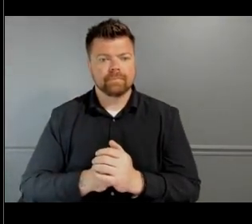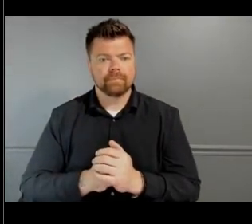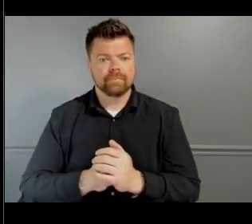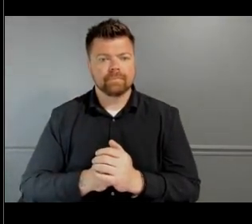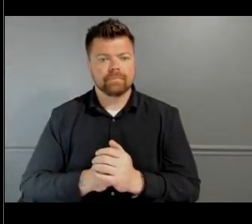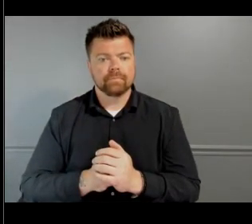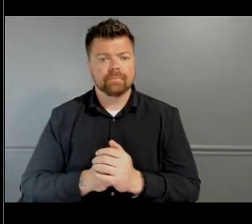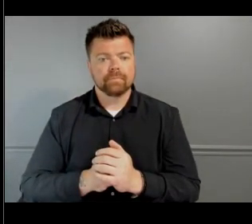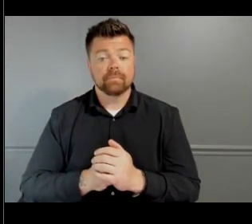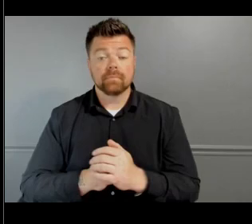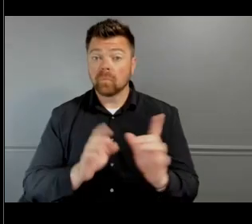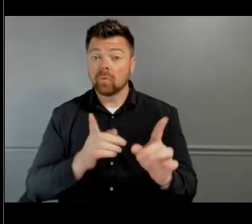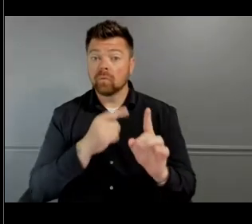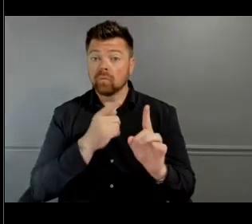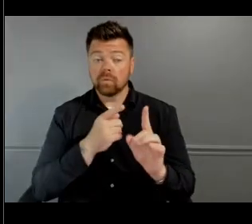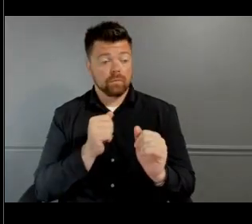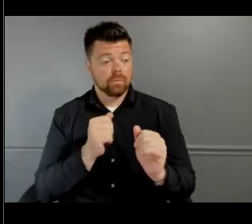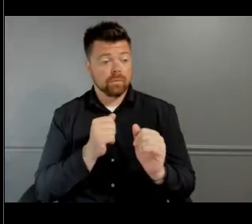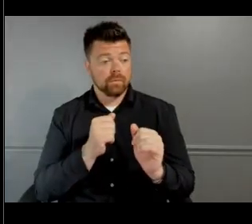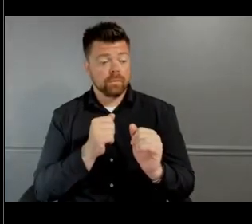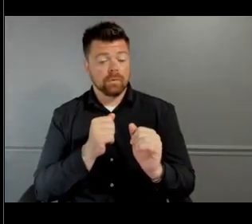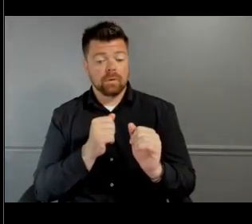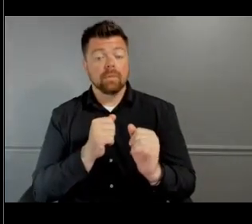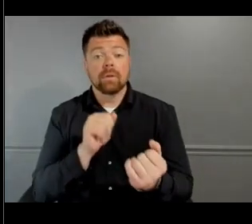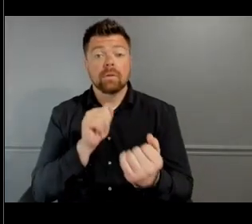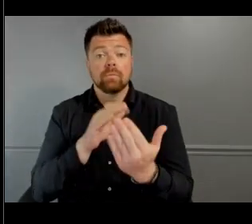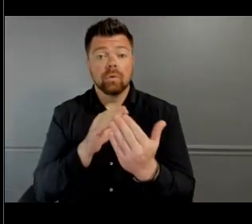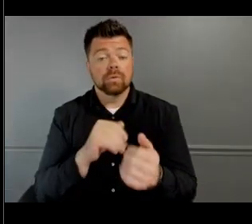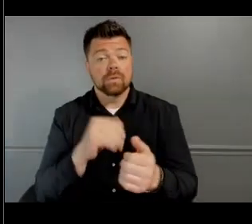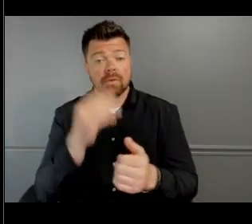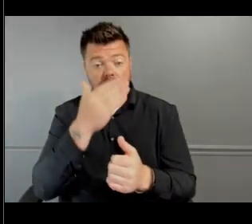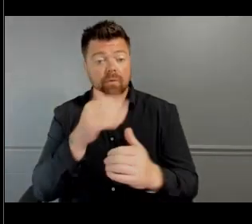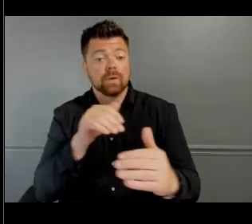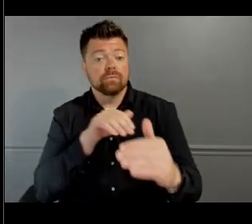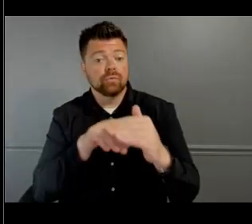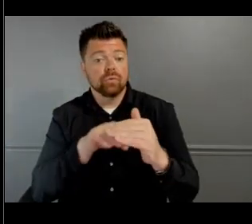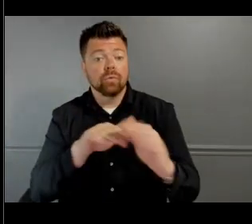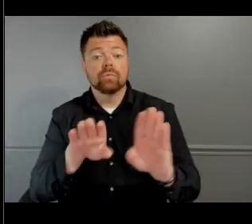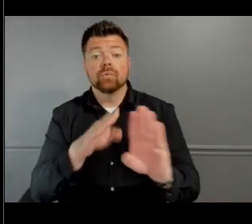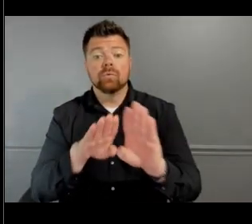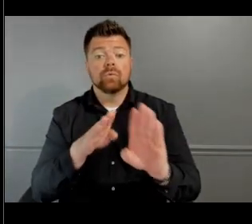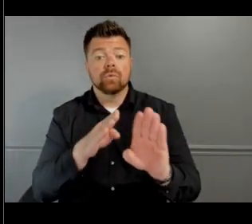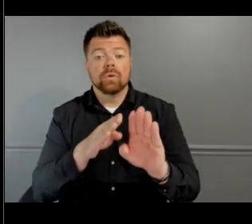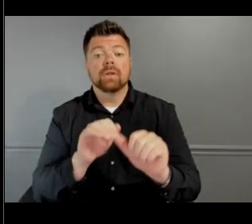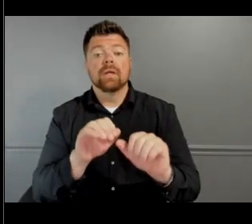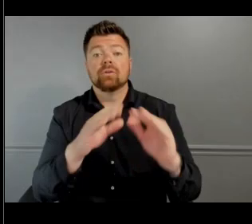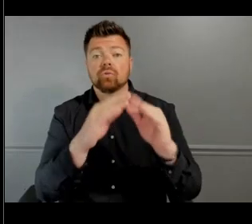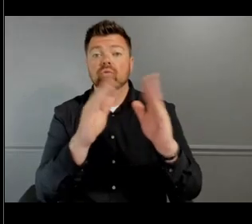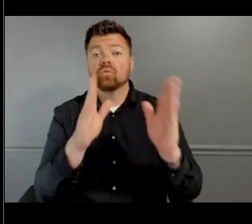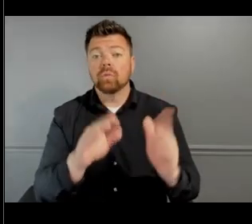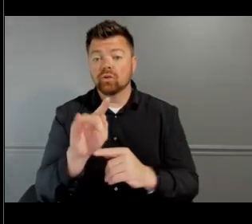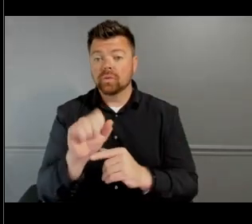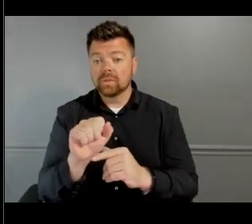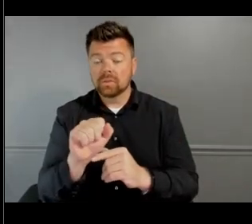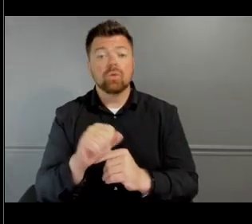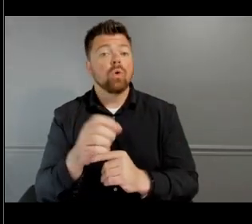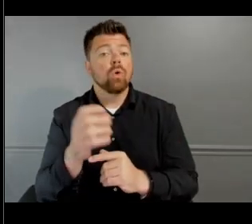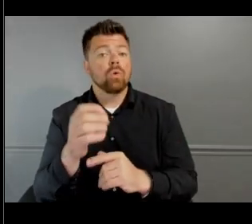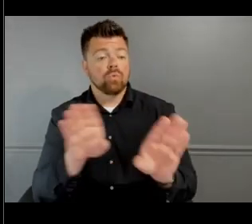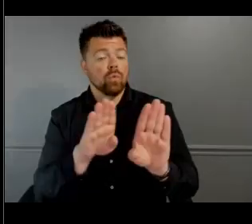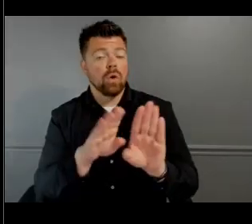For the primary entrance door and within dwelling units, the wall thickness of all